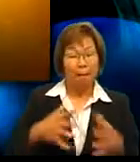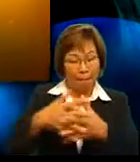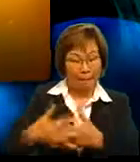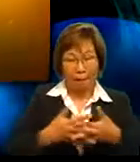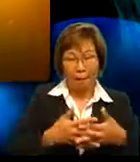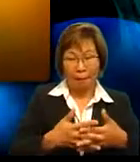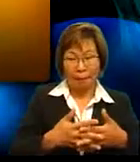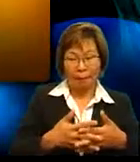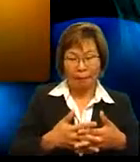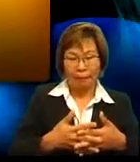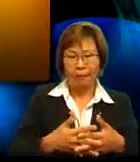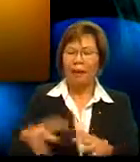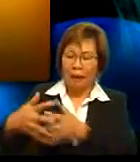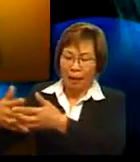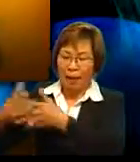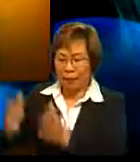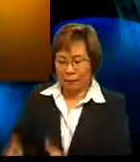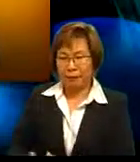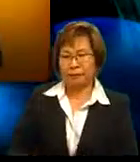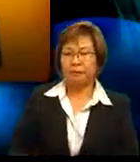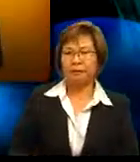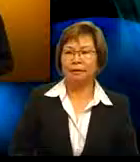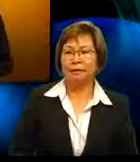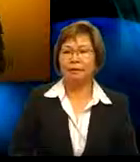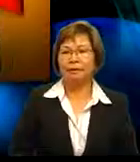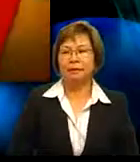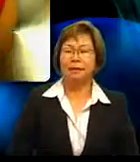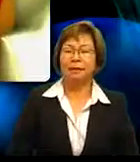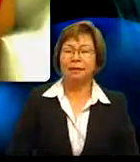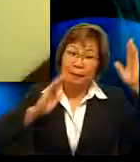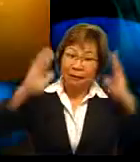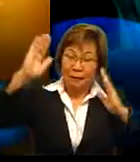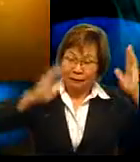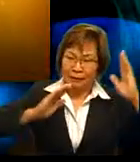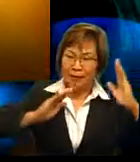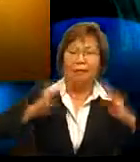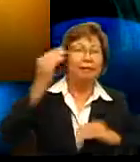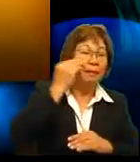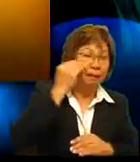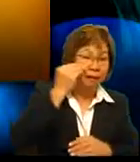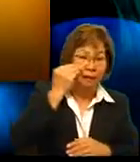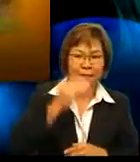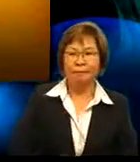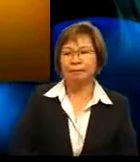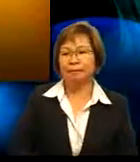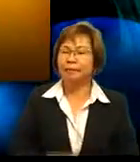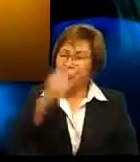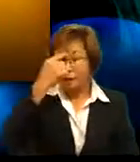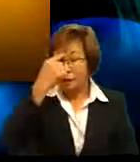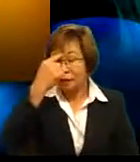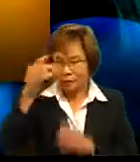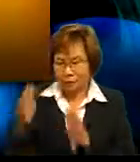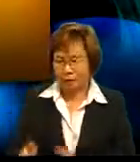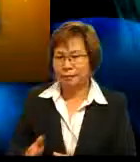America, they are called Americans. The ethnicities in Malaysia are Malay, Indian,